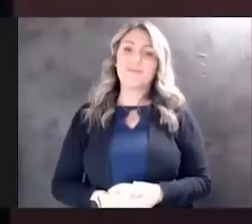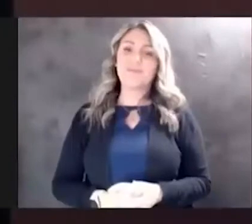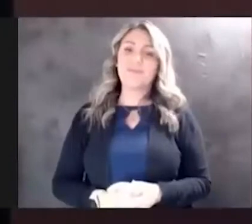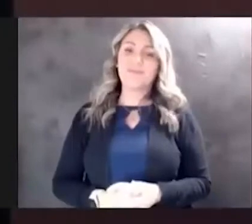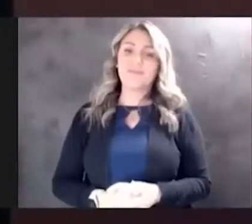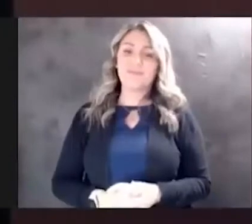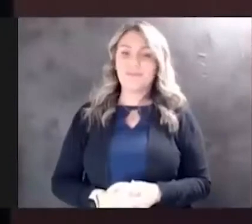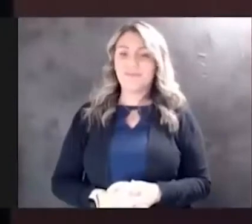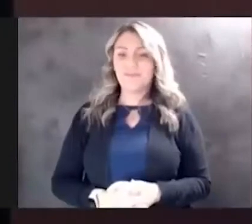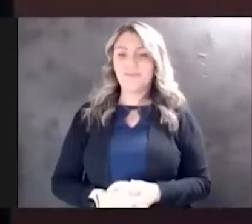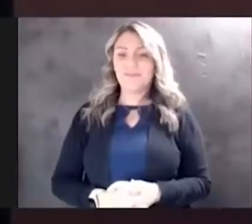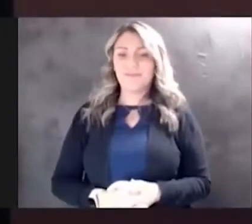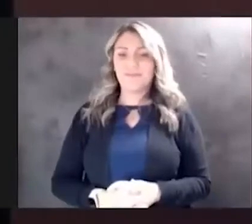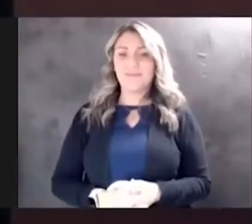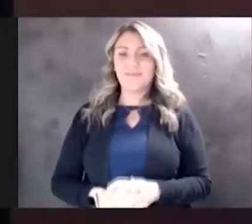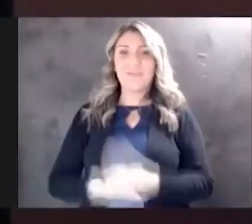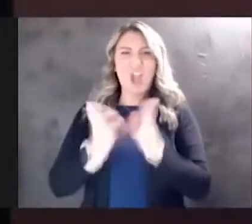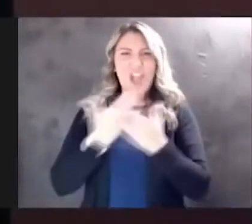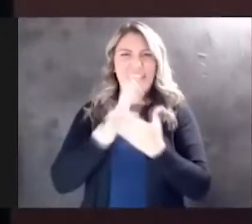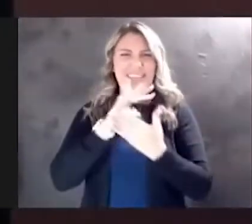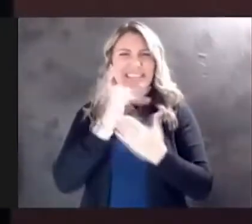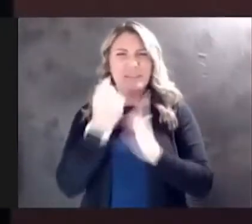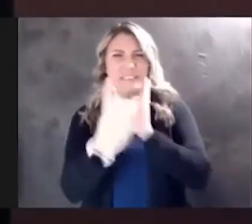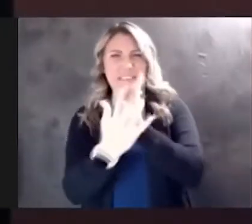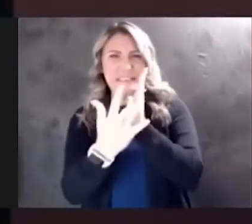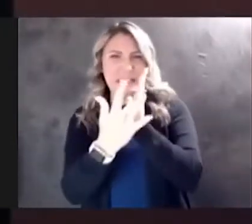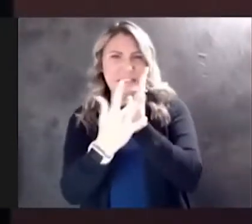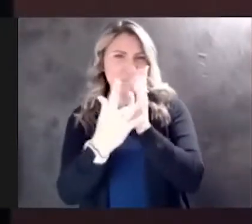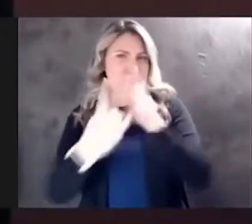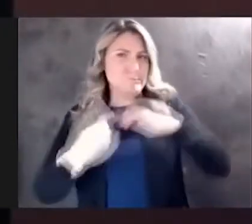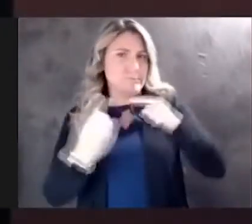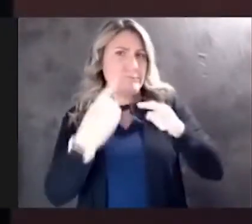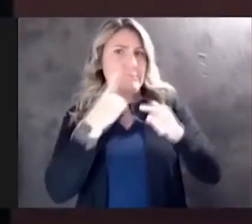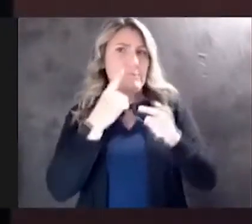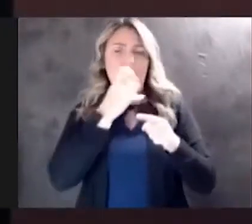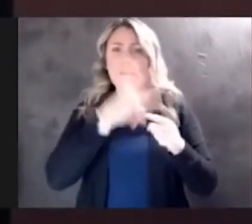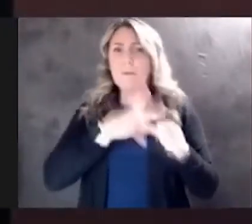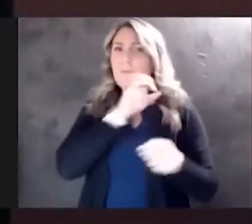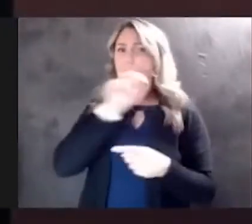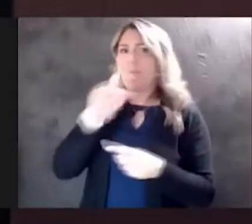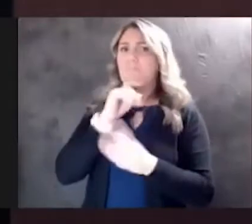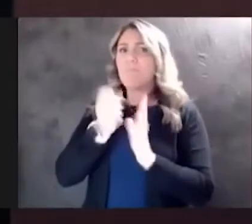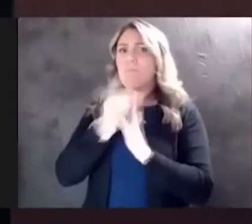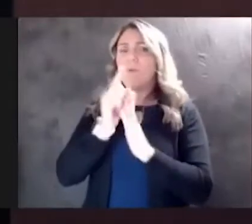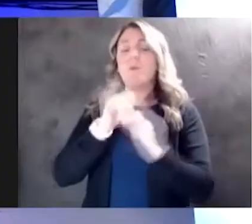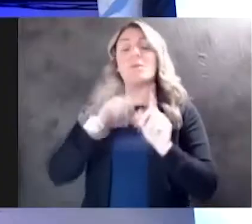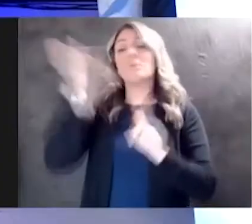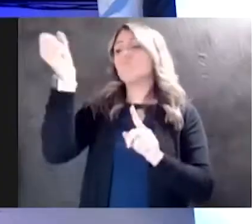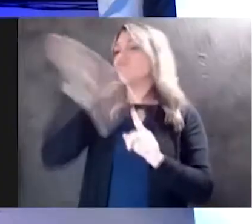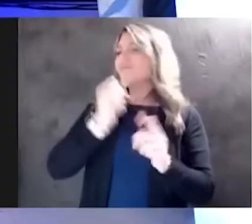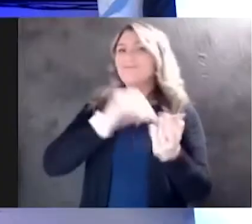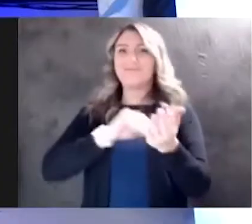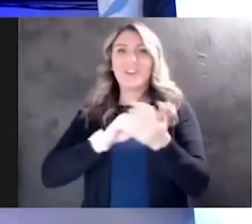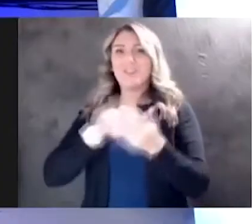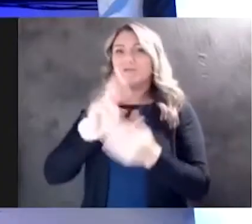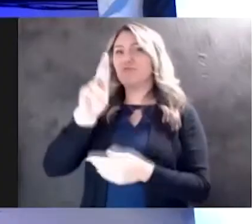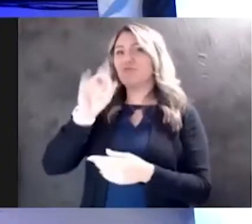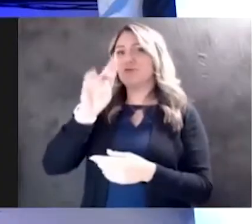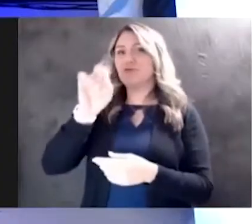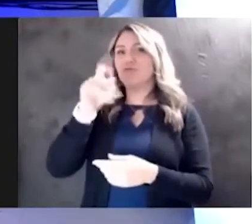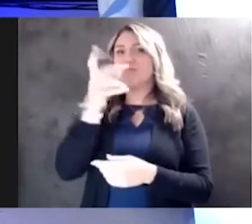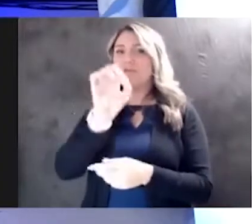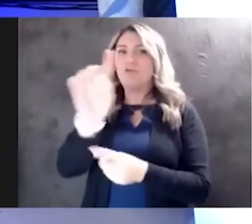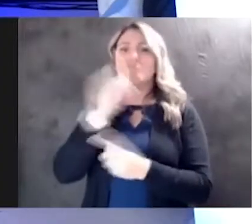All right, little technical difficulties. We're going to get back to the ladies here in just a moment, but I want to bring in Dr. Richard Horintager. So glad you are with us today. You are the chair of